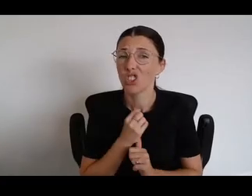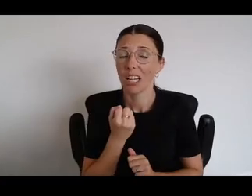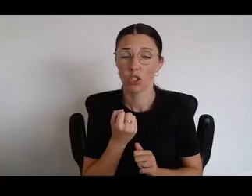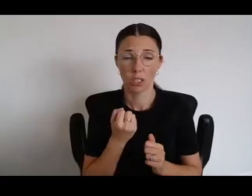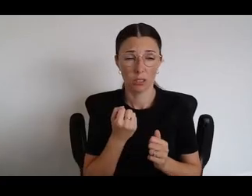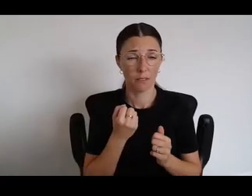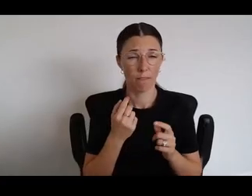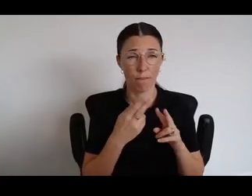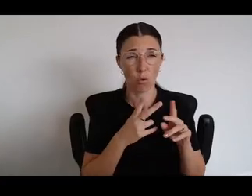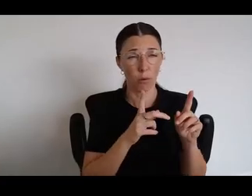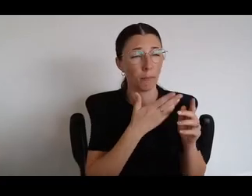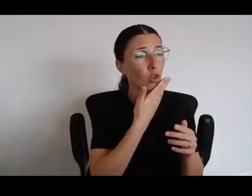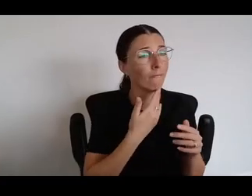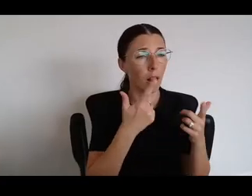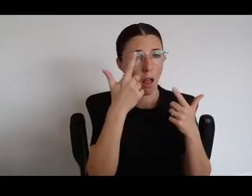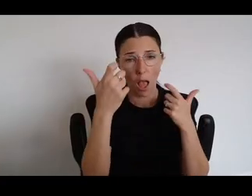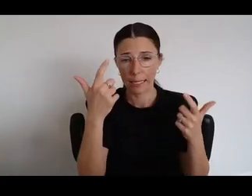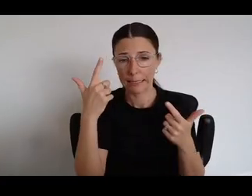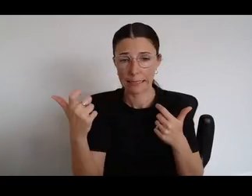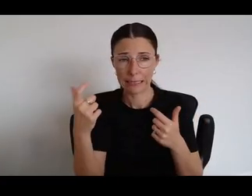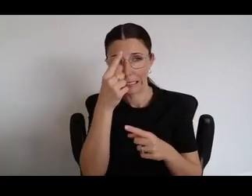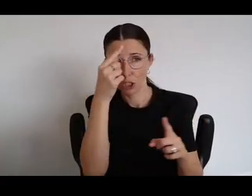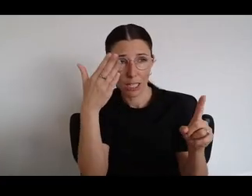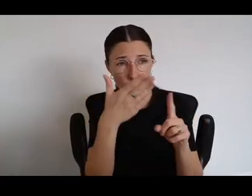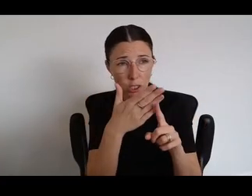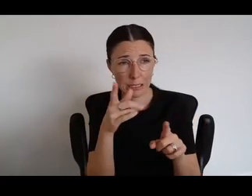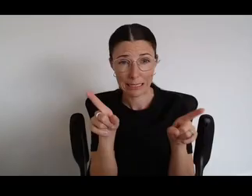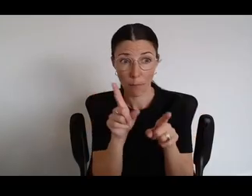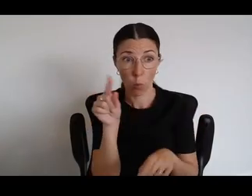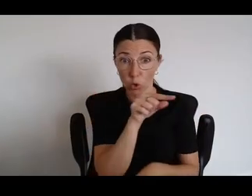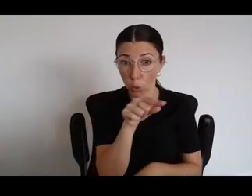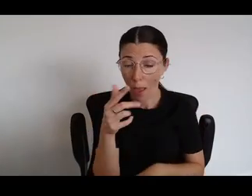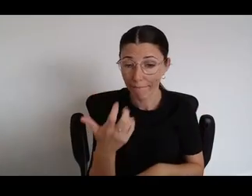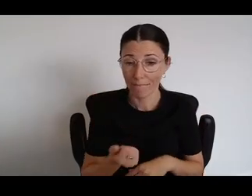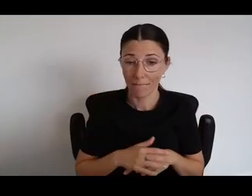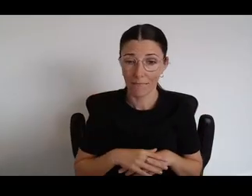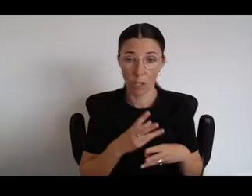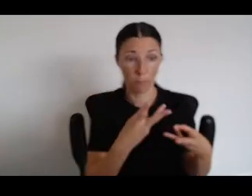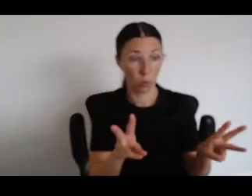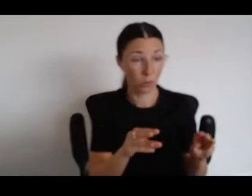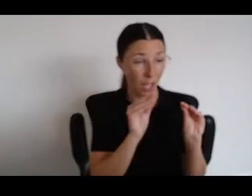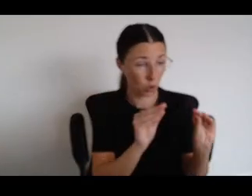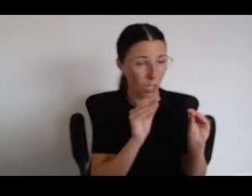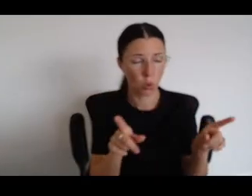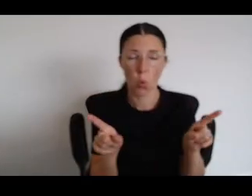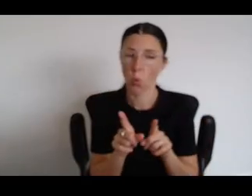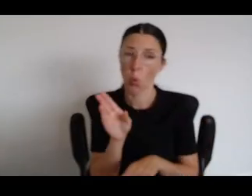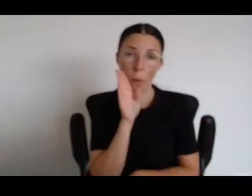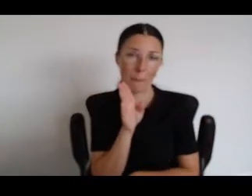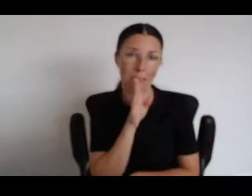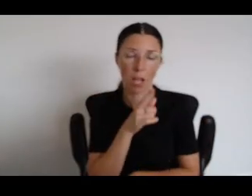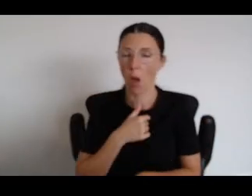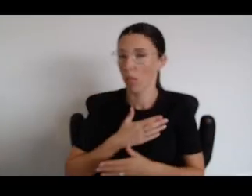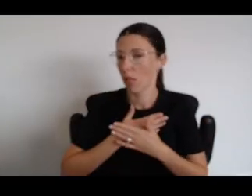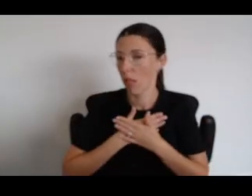ideas and intentions that you guys have. Music education is the other one that is missing. I would love to see music as